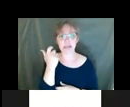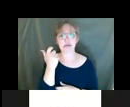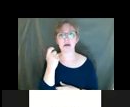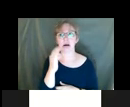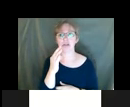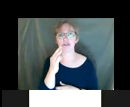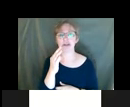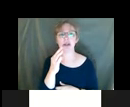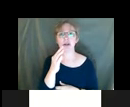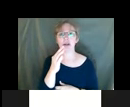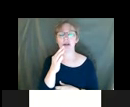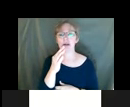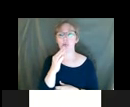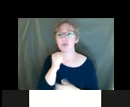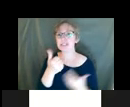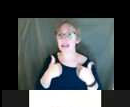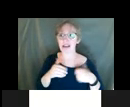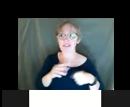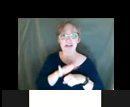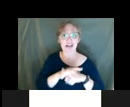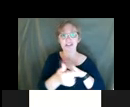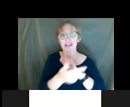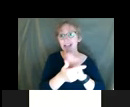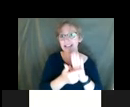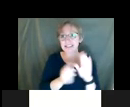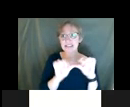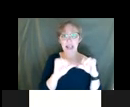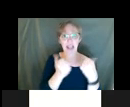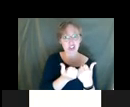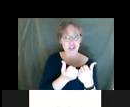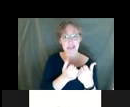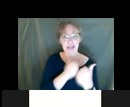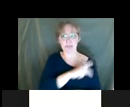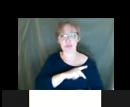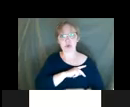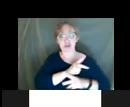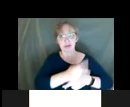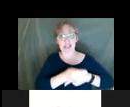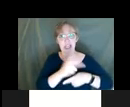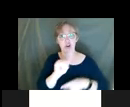licensed agency personal care aides. The other is,